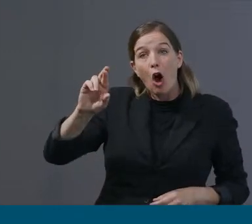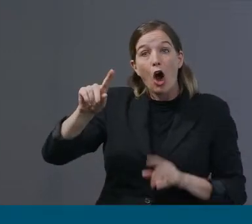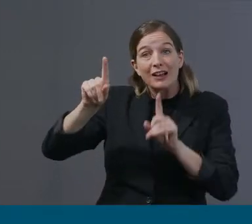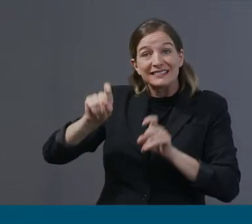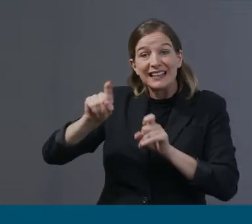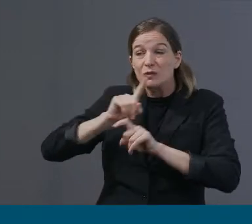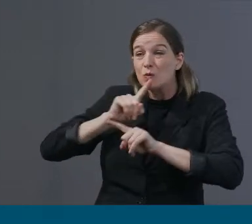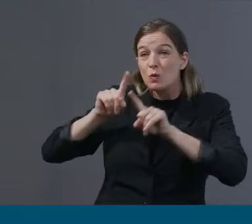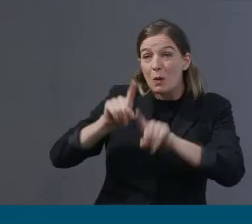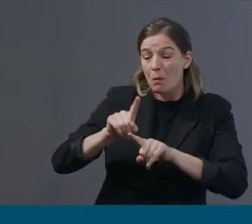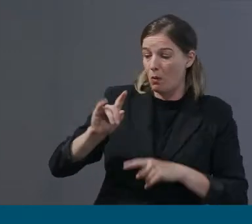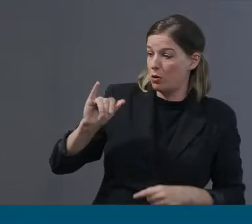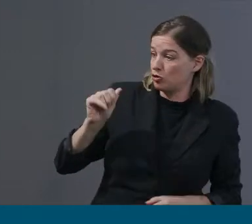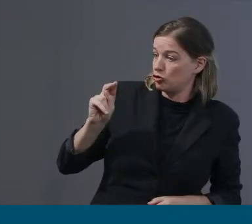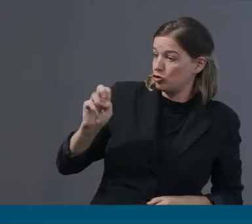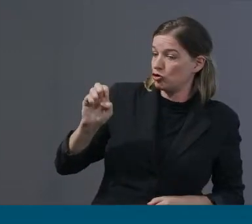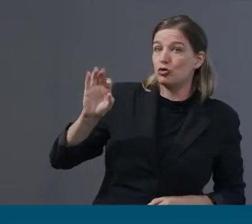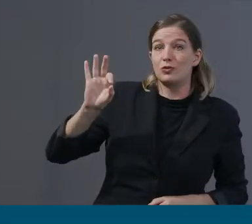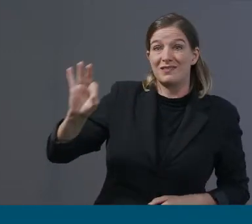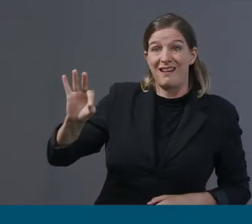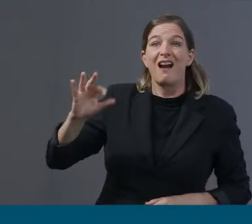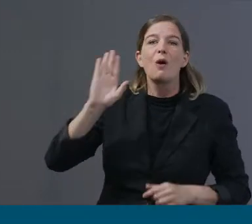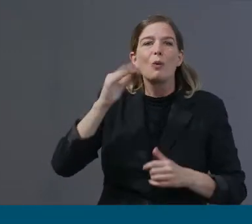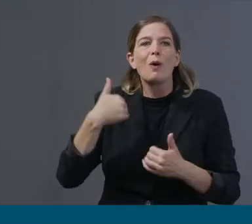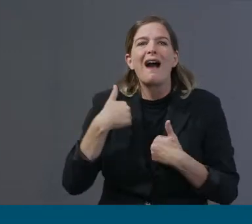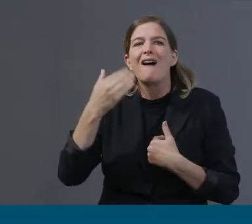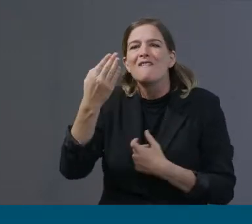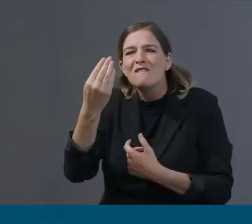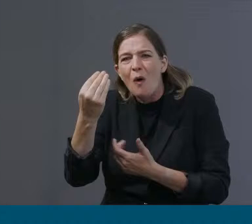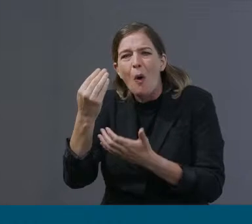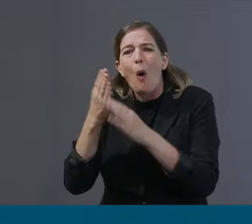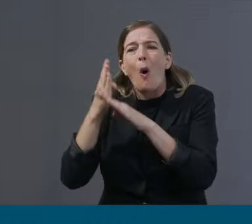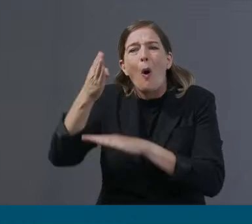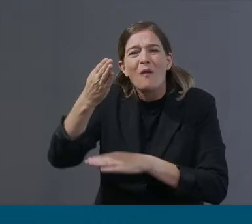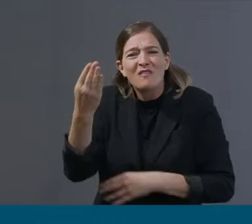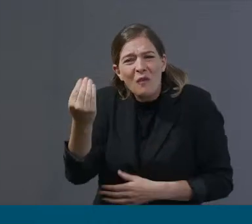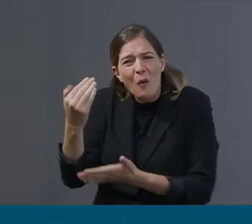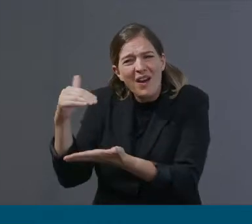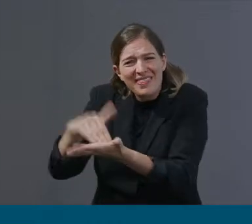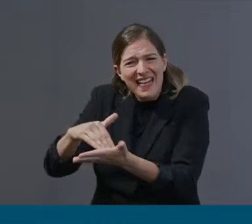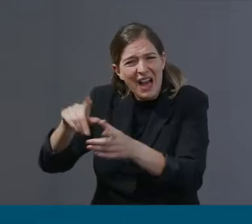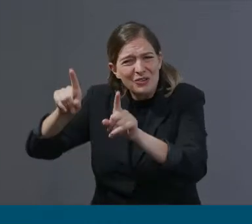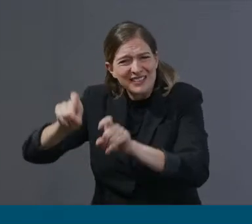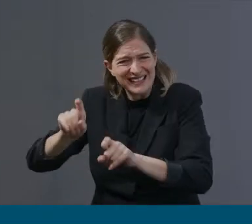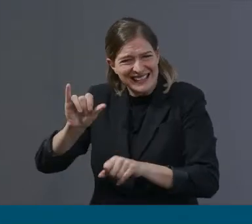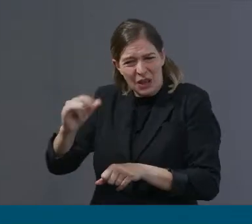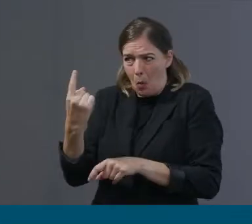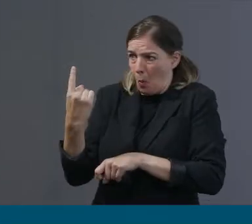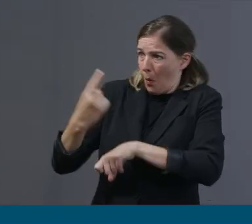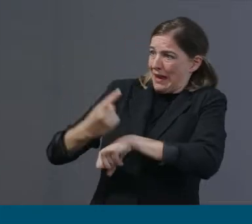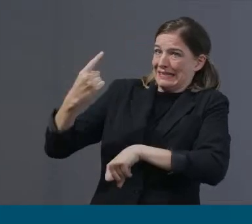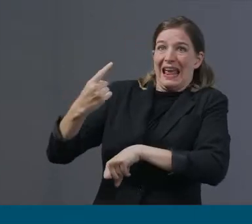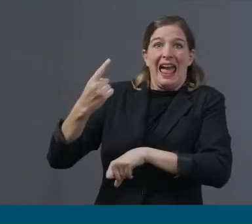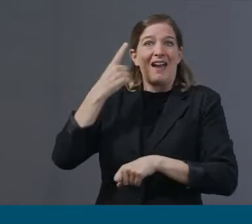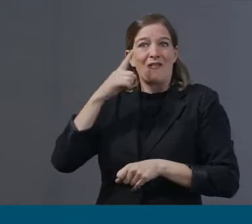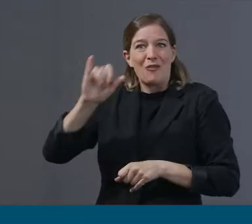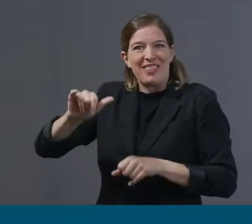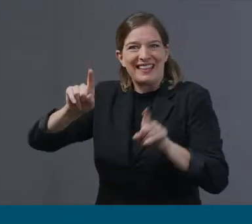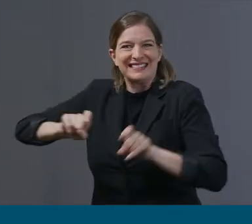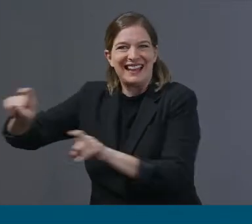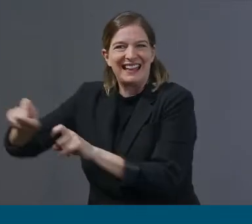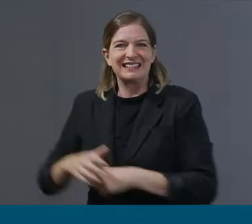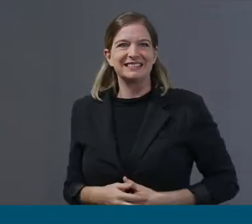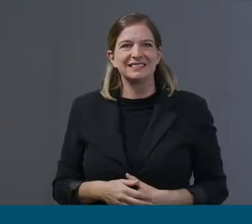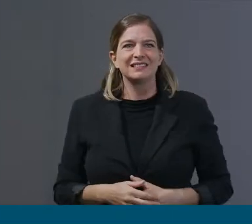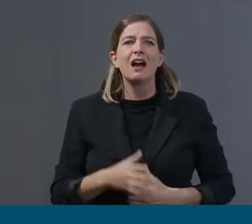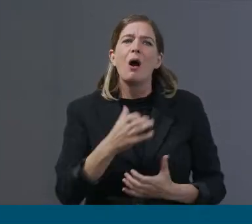plus tests for that single day. We've also partnered with ASU, and I want to thank Michael Crow and the innovators